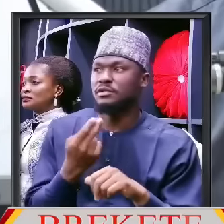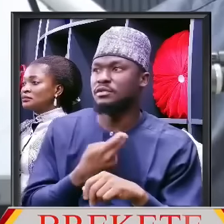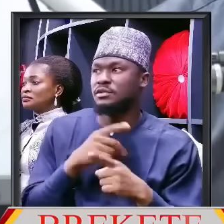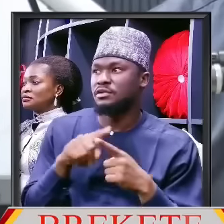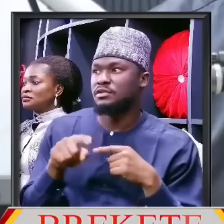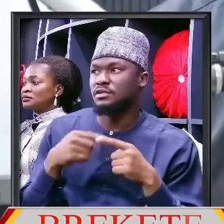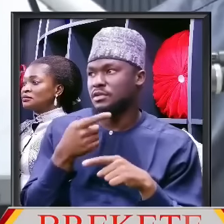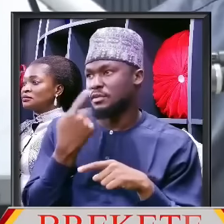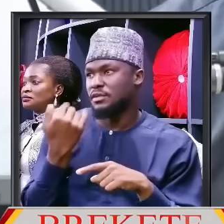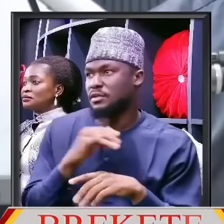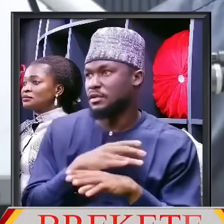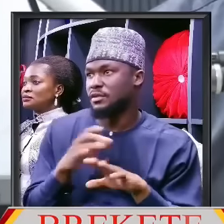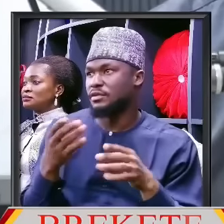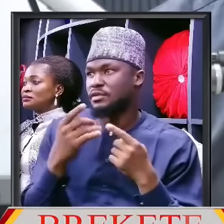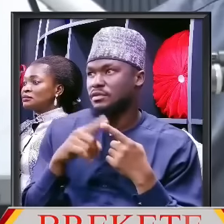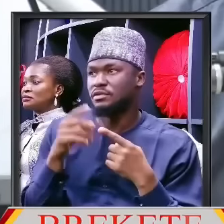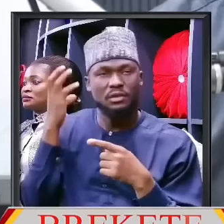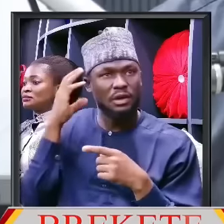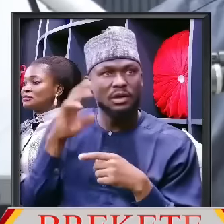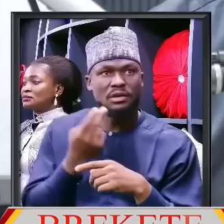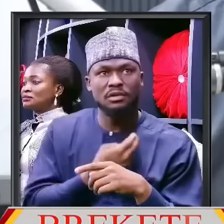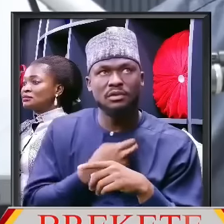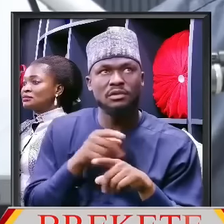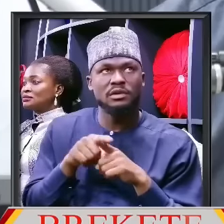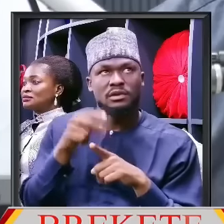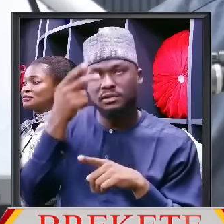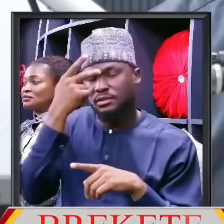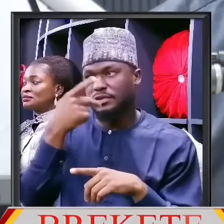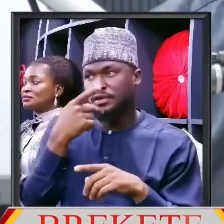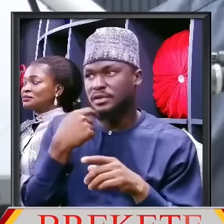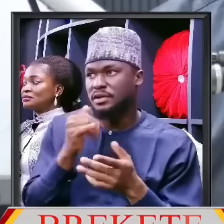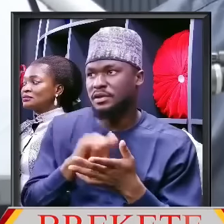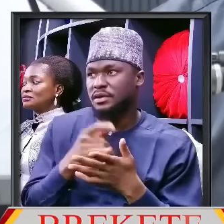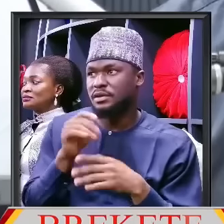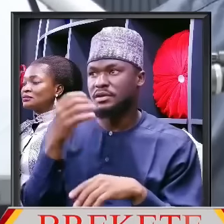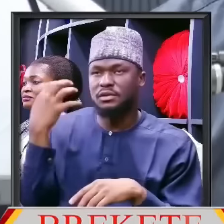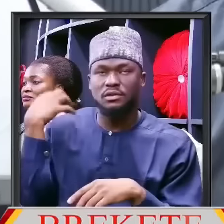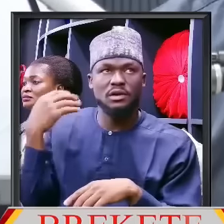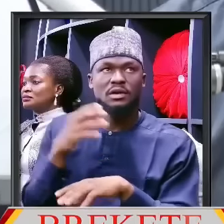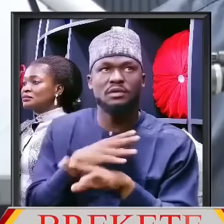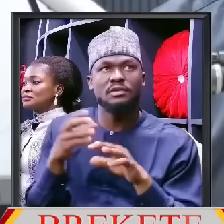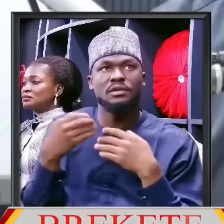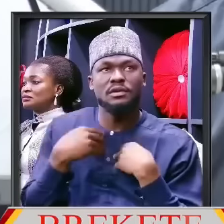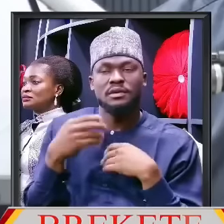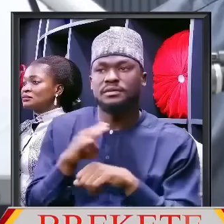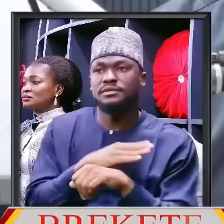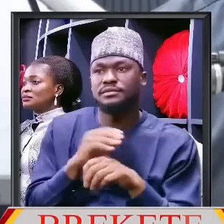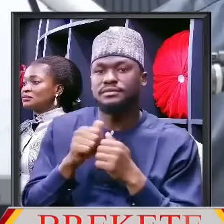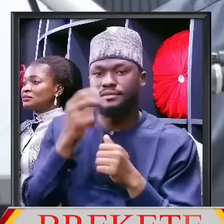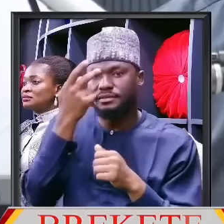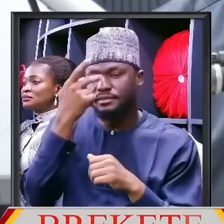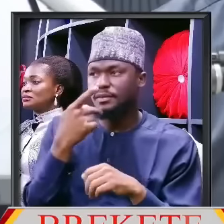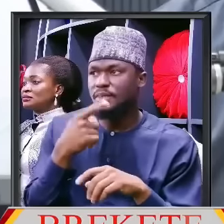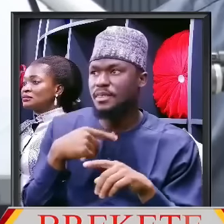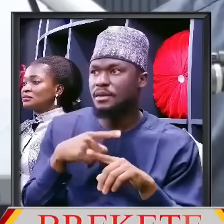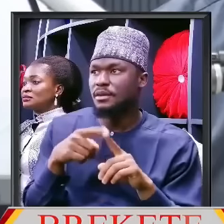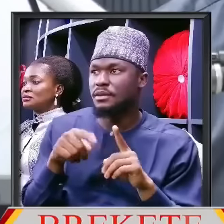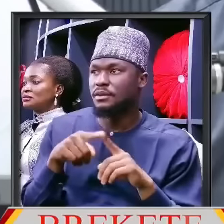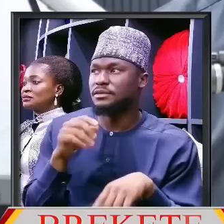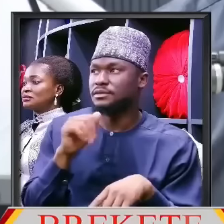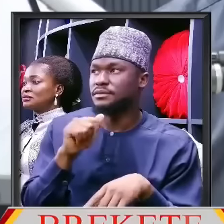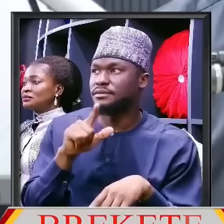because they no one hear us as parents. They say, the guy saying no get business with parents. But when alumni